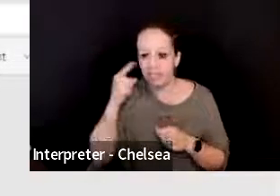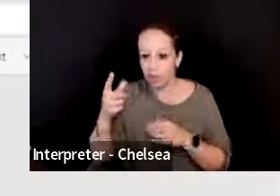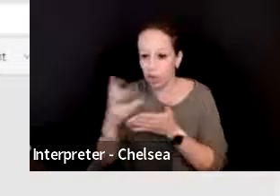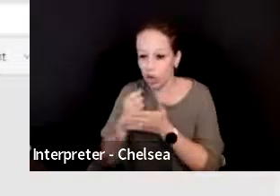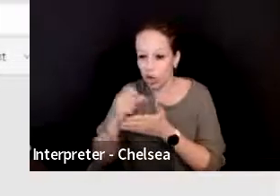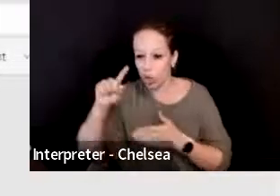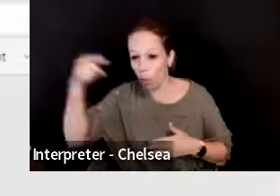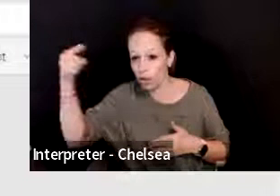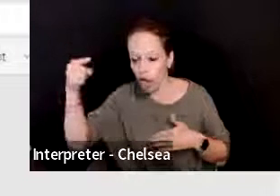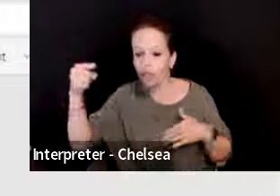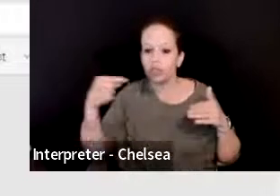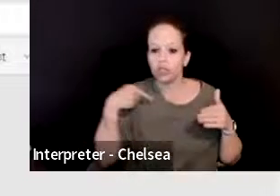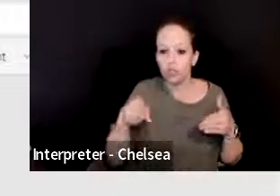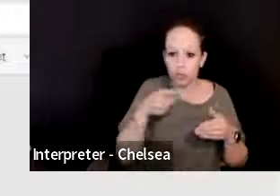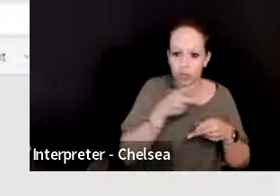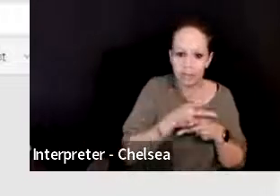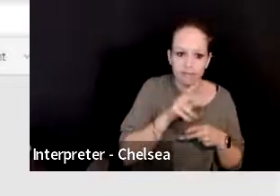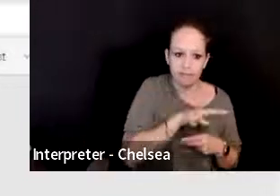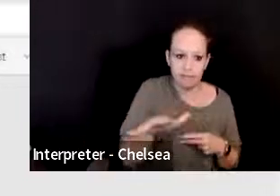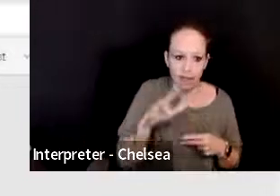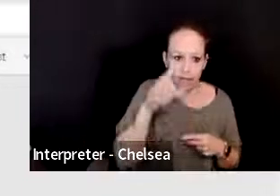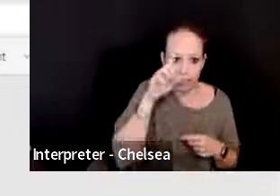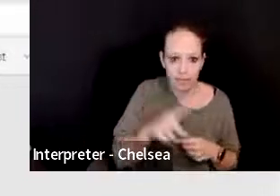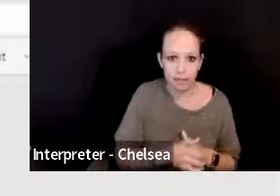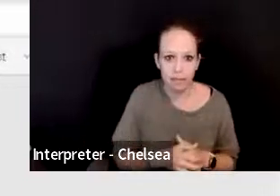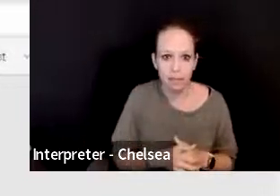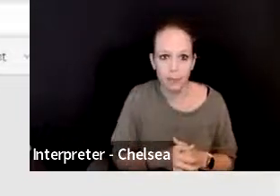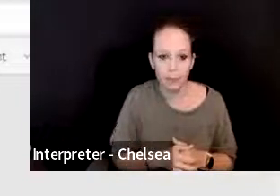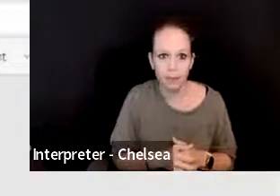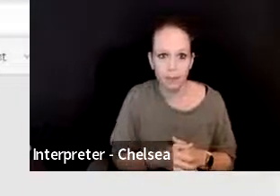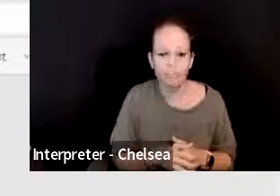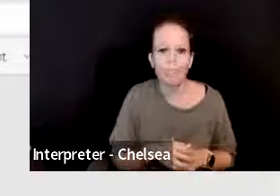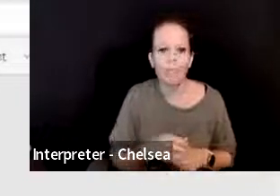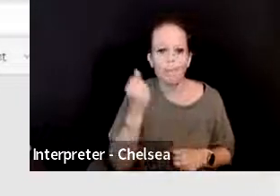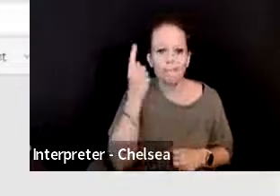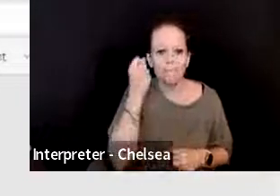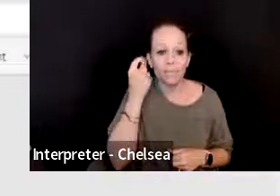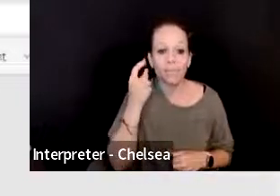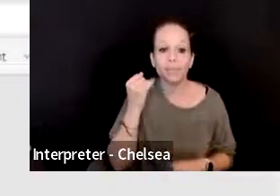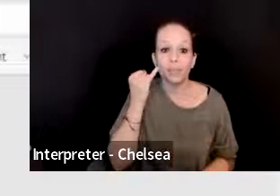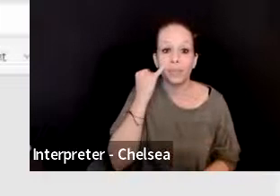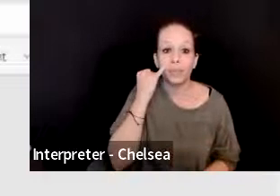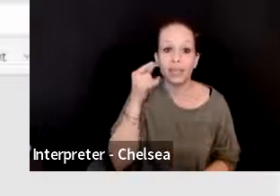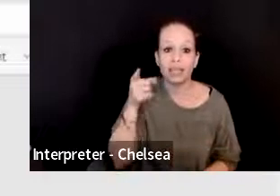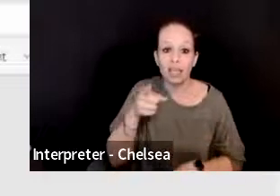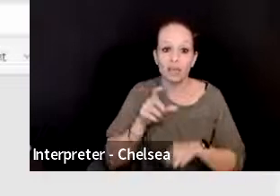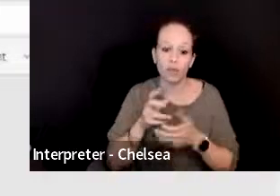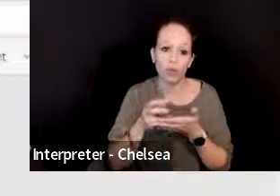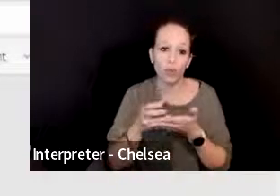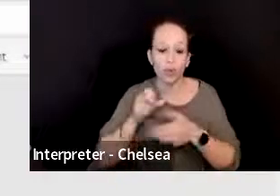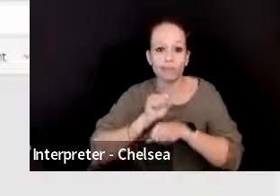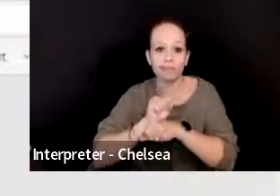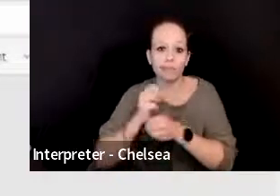work and earn $1,000 in a month. Again, that's gross, and your only income comes from your earnings and your